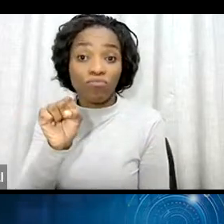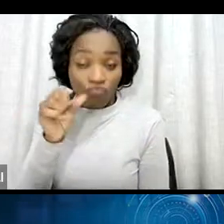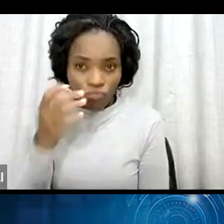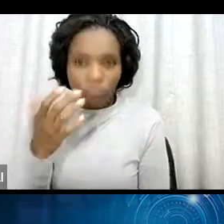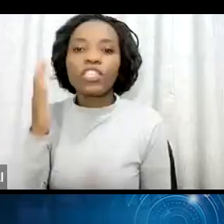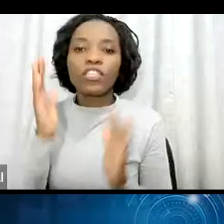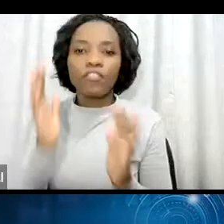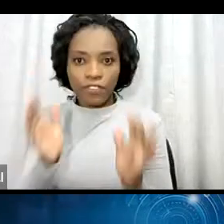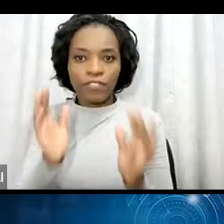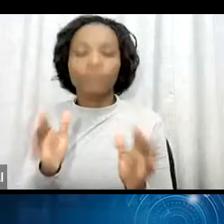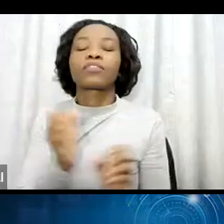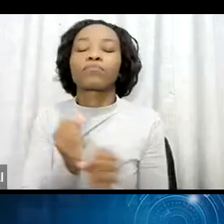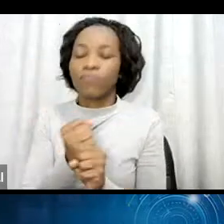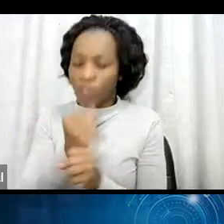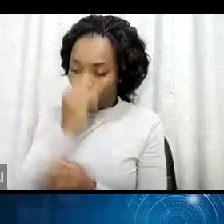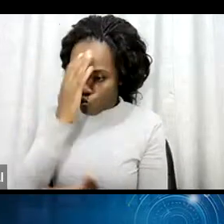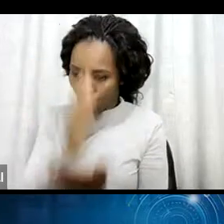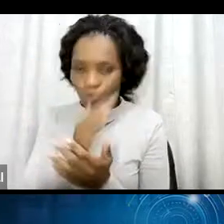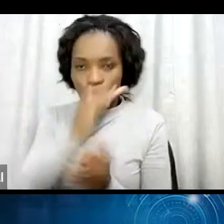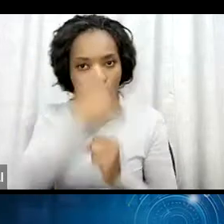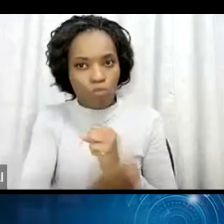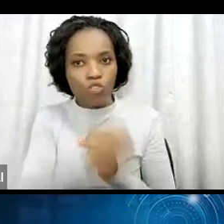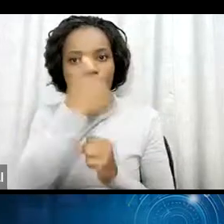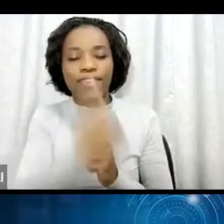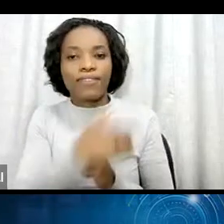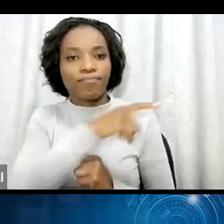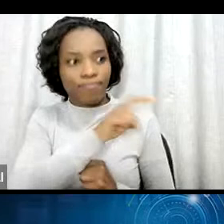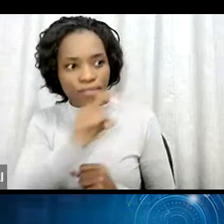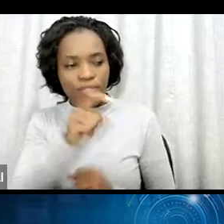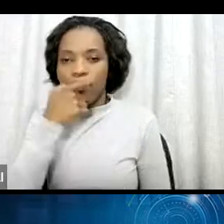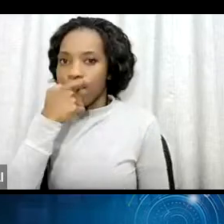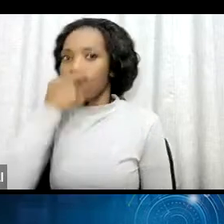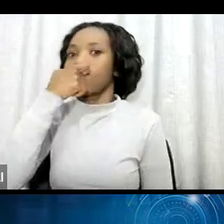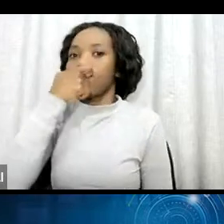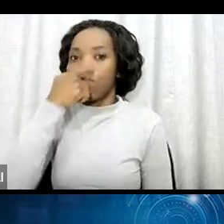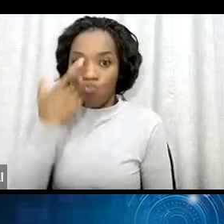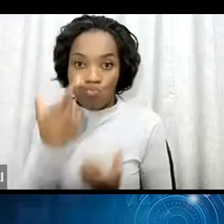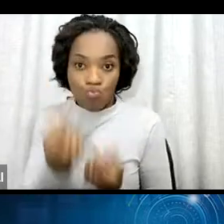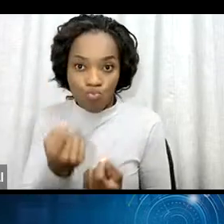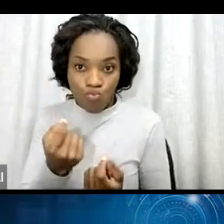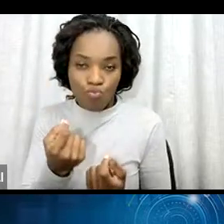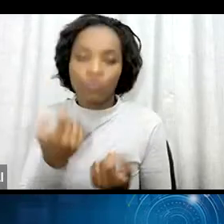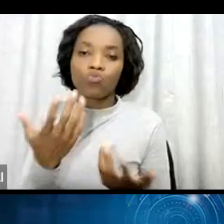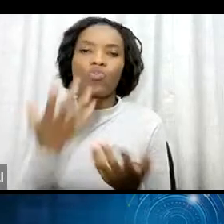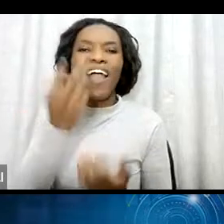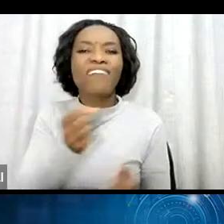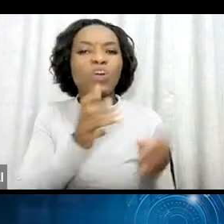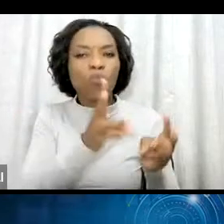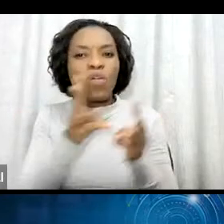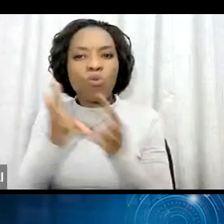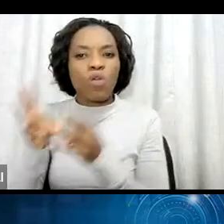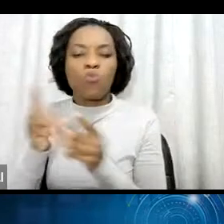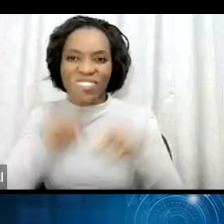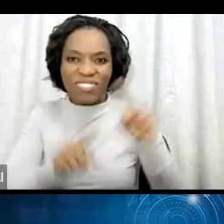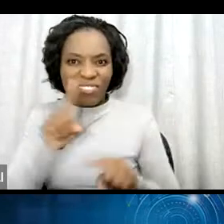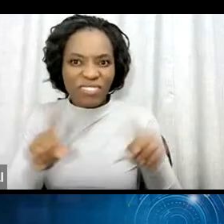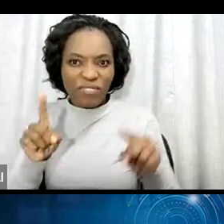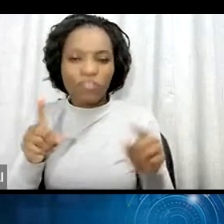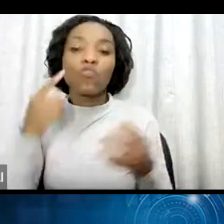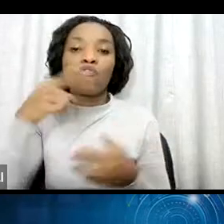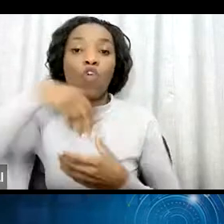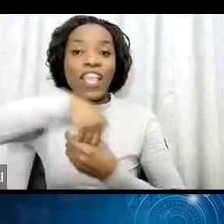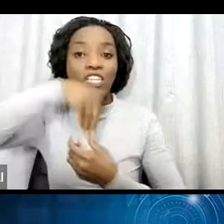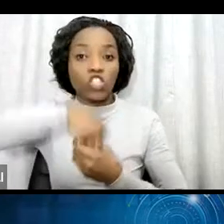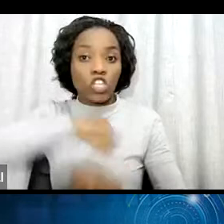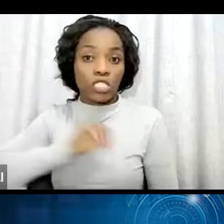place to ensure the protection of our whistleblowers. Now, there are different mechanisms available to internal staff